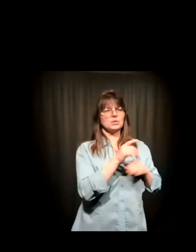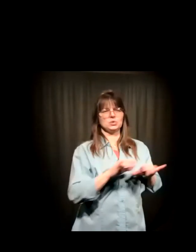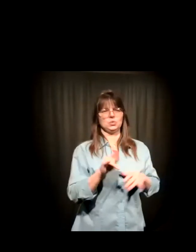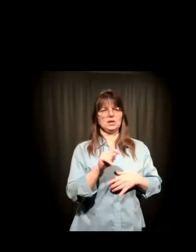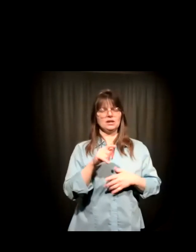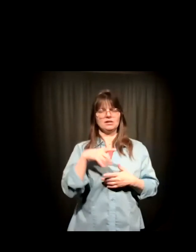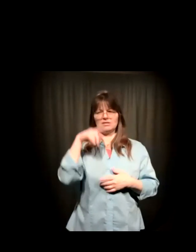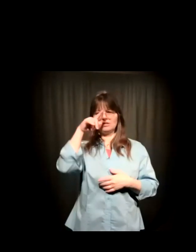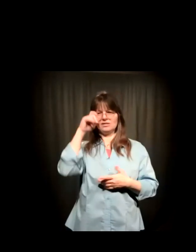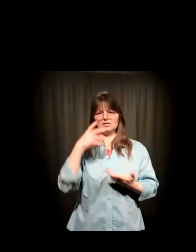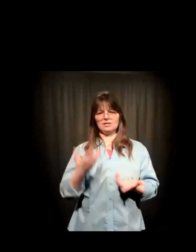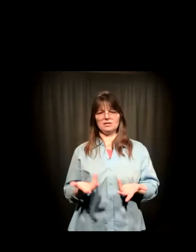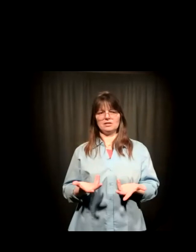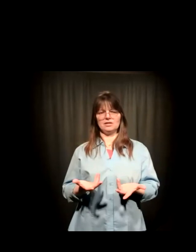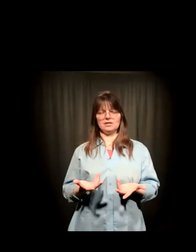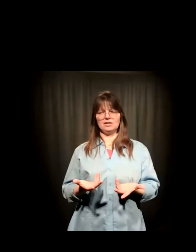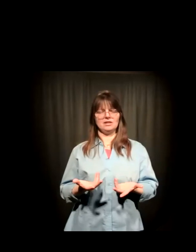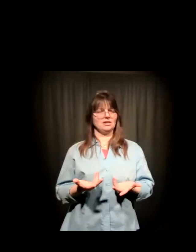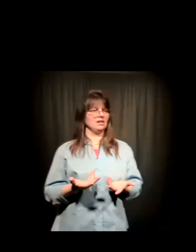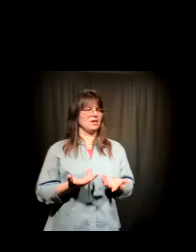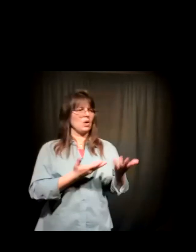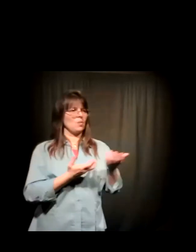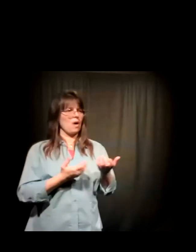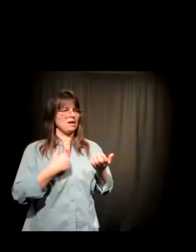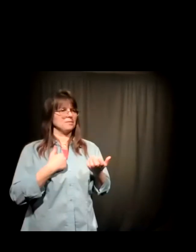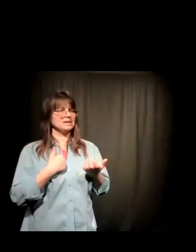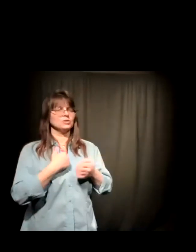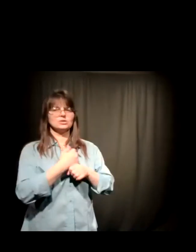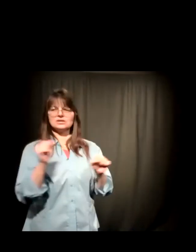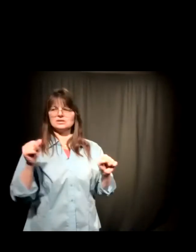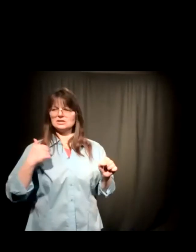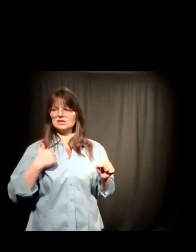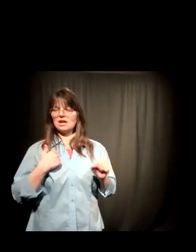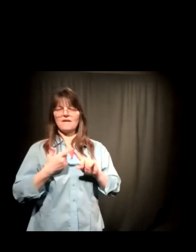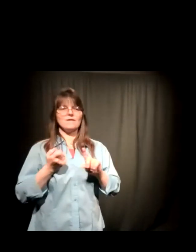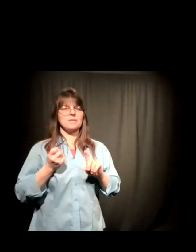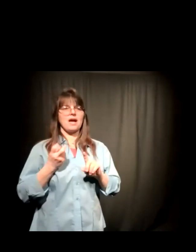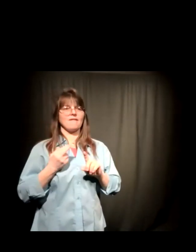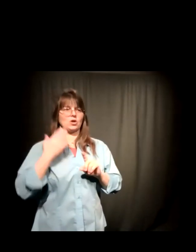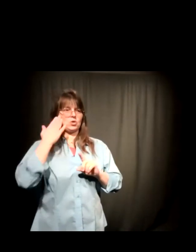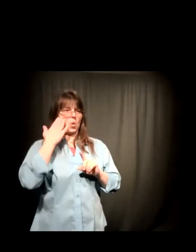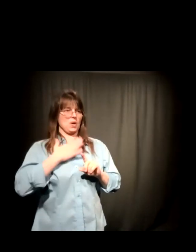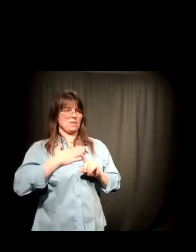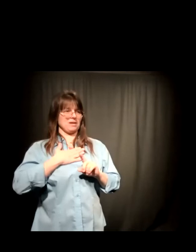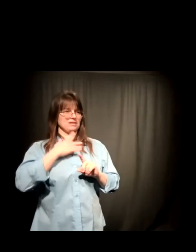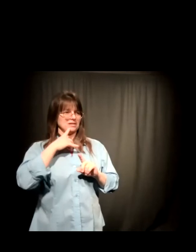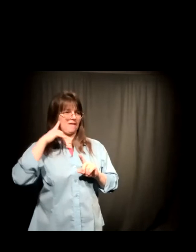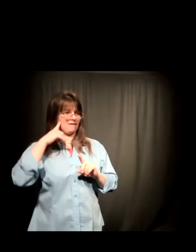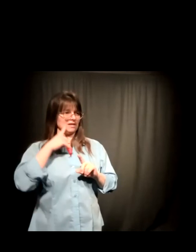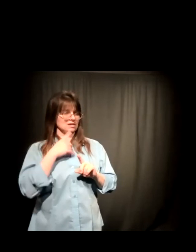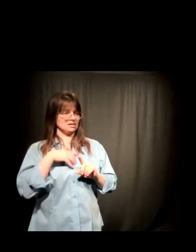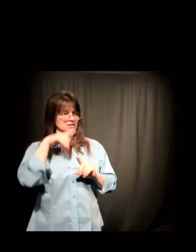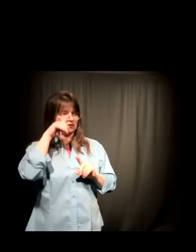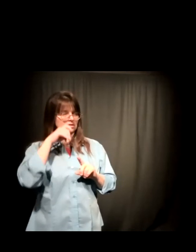He wanted to save her from ever knowing her own deafness. He wrote, "My great strong love would shield